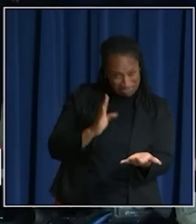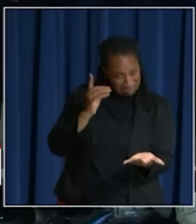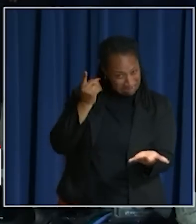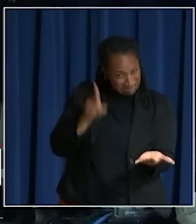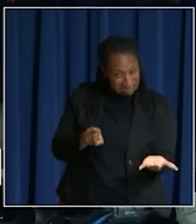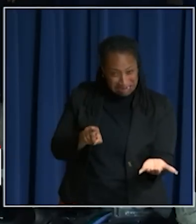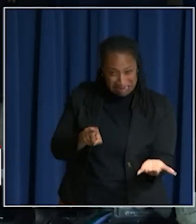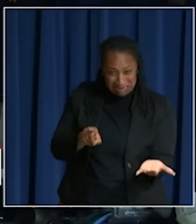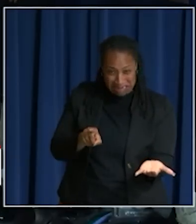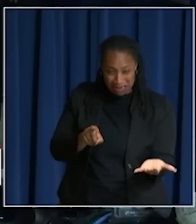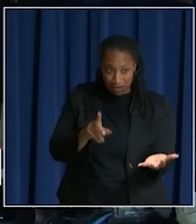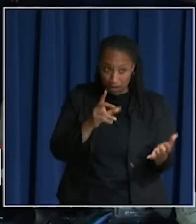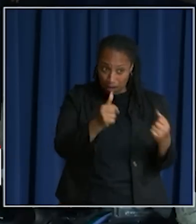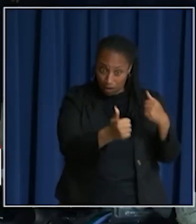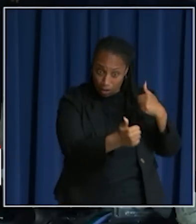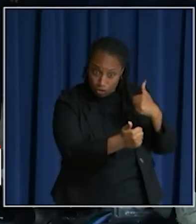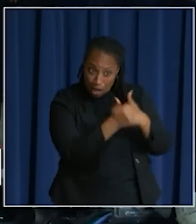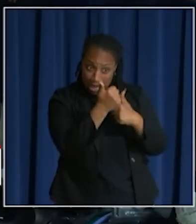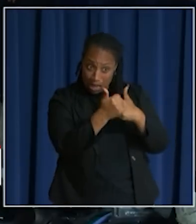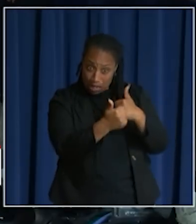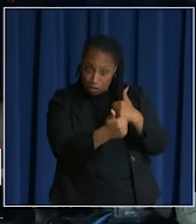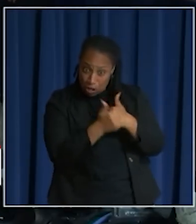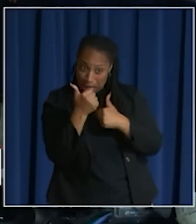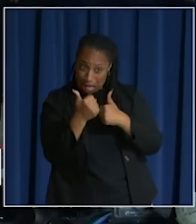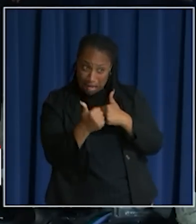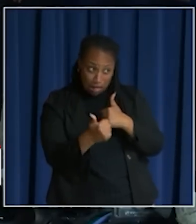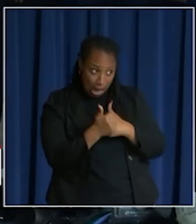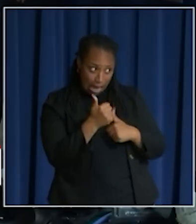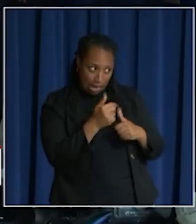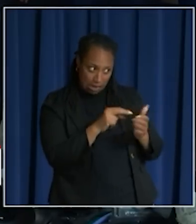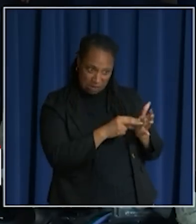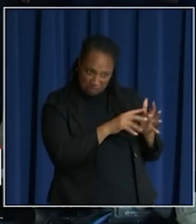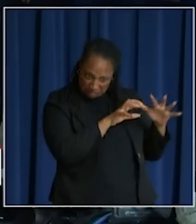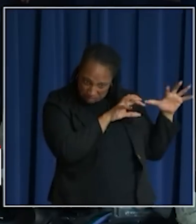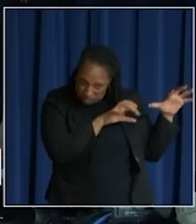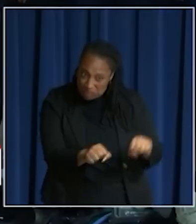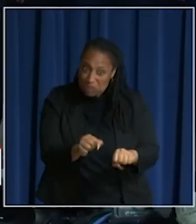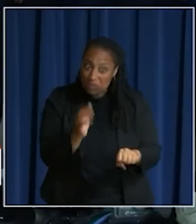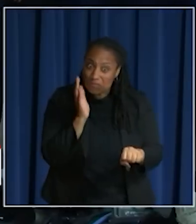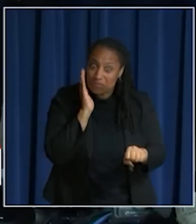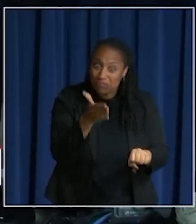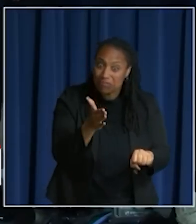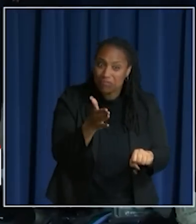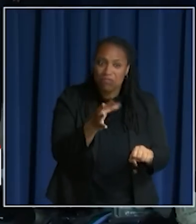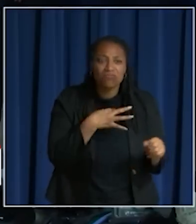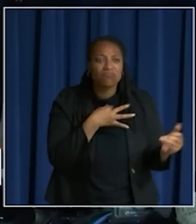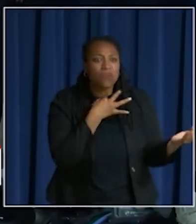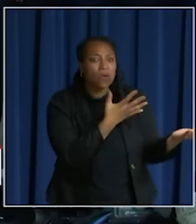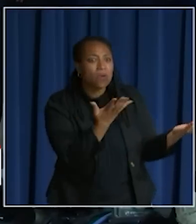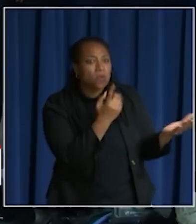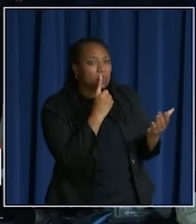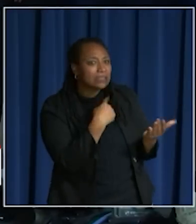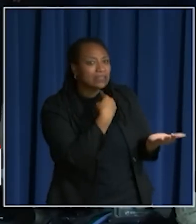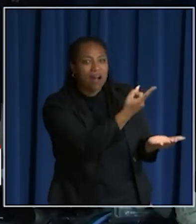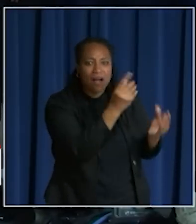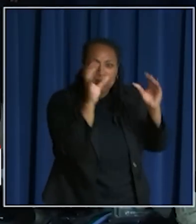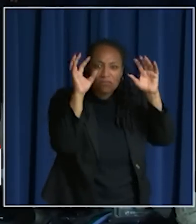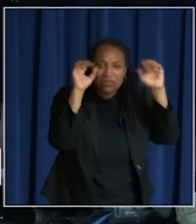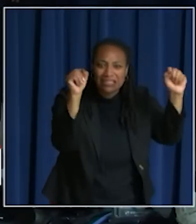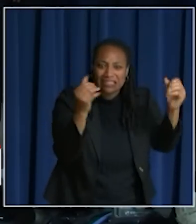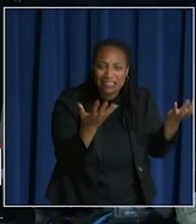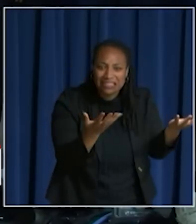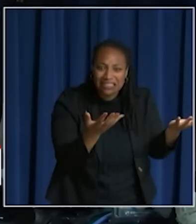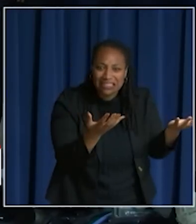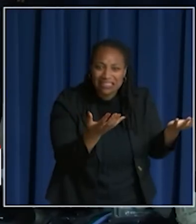reason to believe he won't go further. What do you say to the president about his threats to bring the military, not just the National Guard,